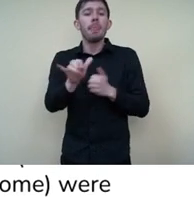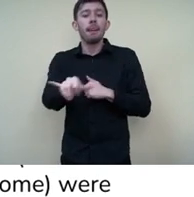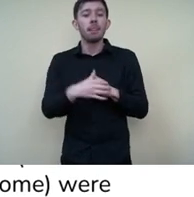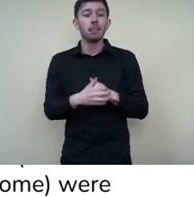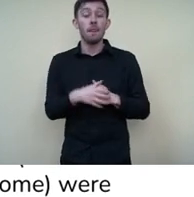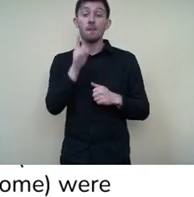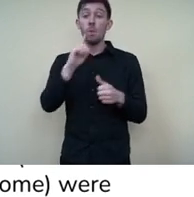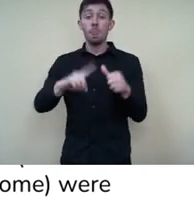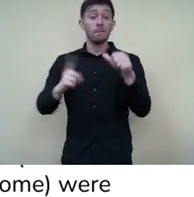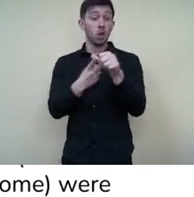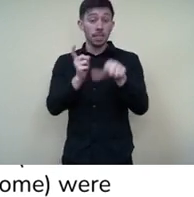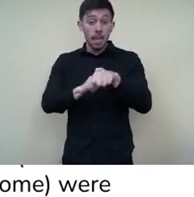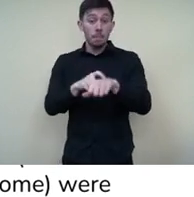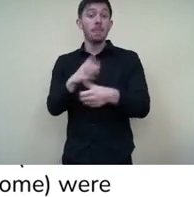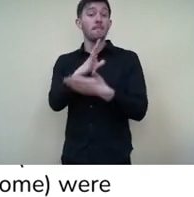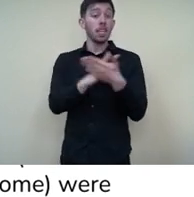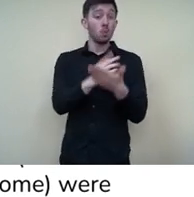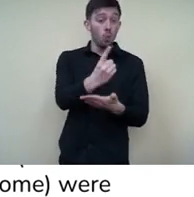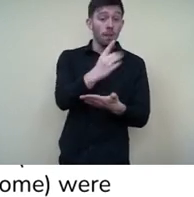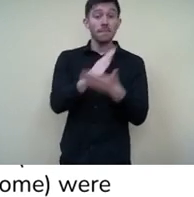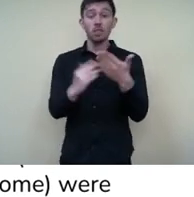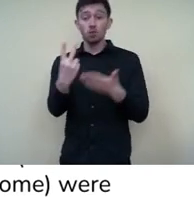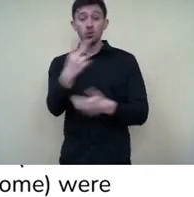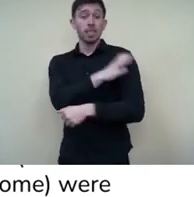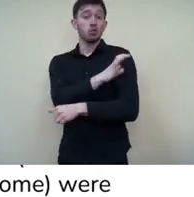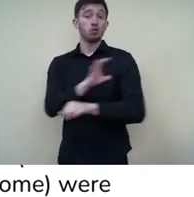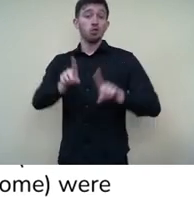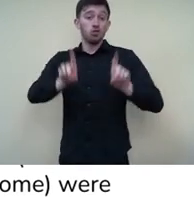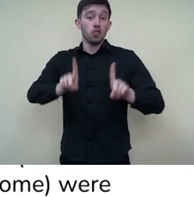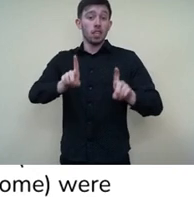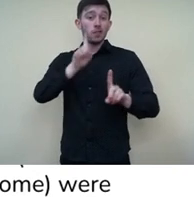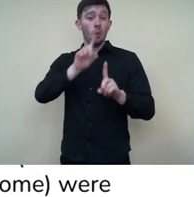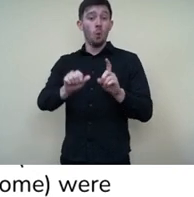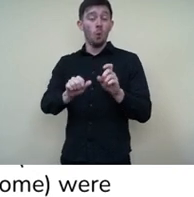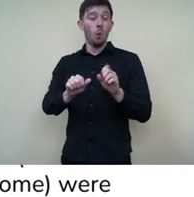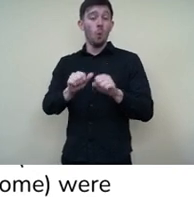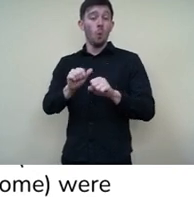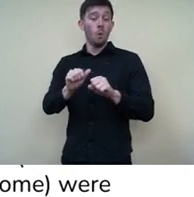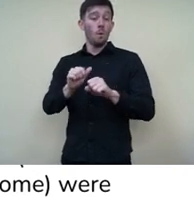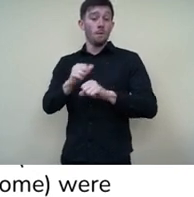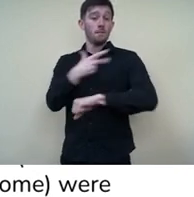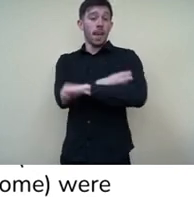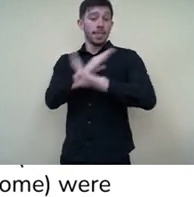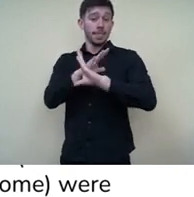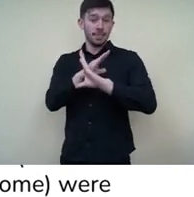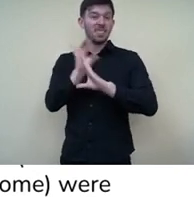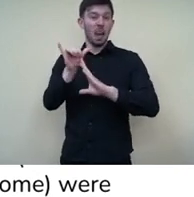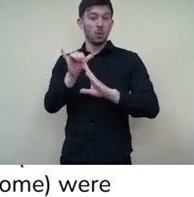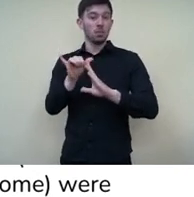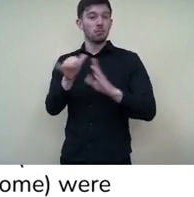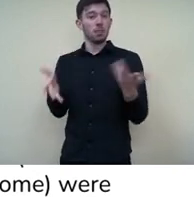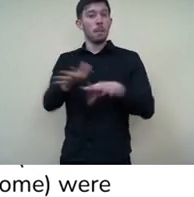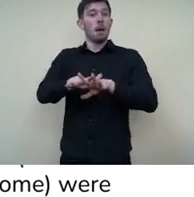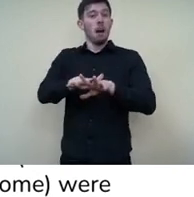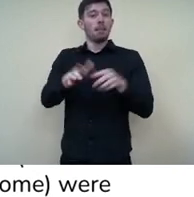for the first time, the phase 1 and phase 2 clinical trials for this vaccine were combined. They were combined and they were